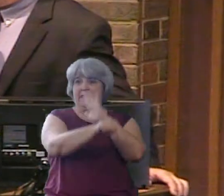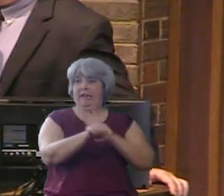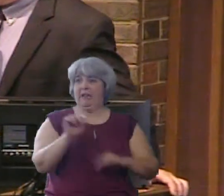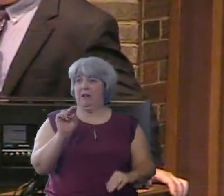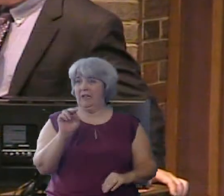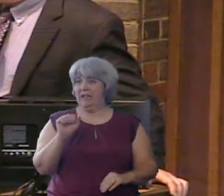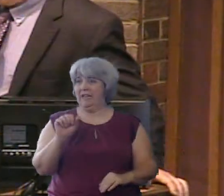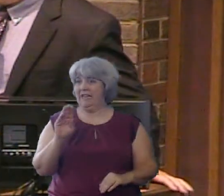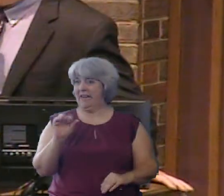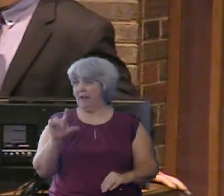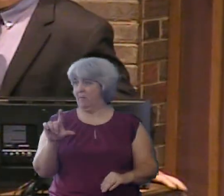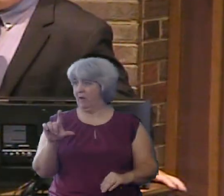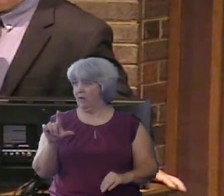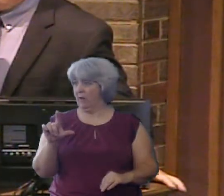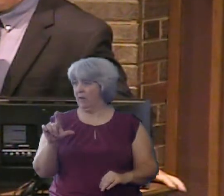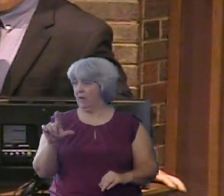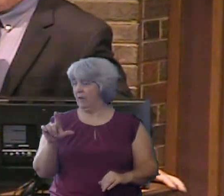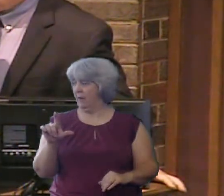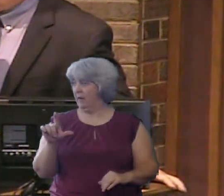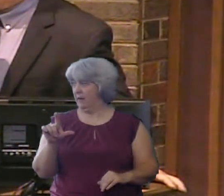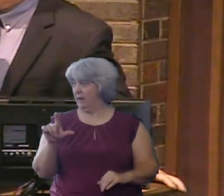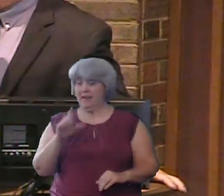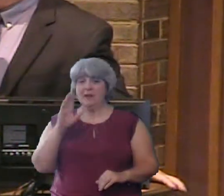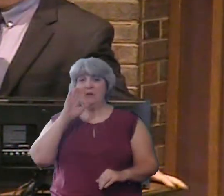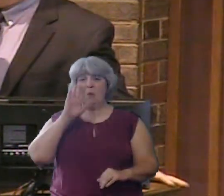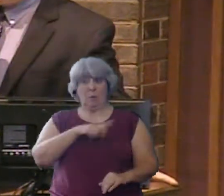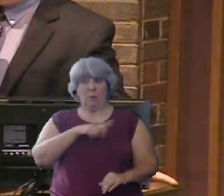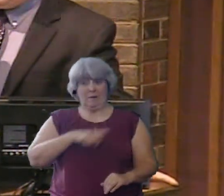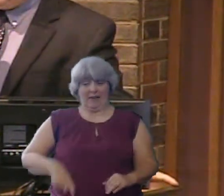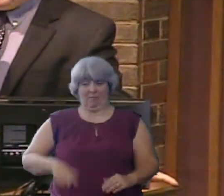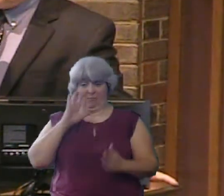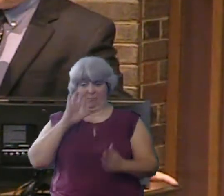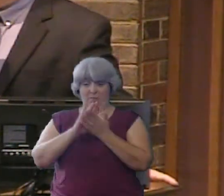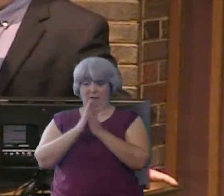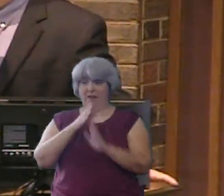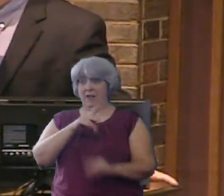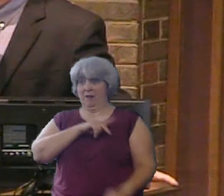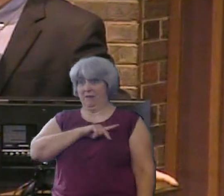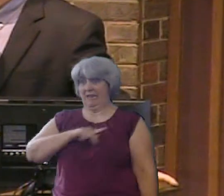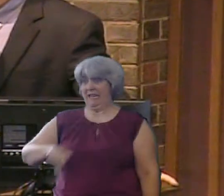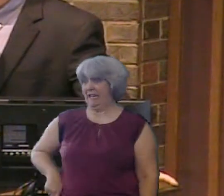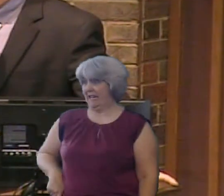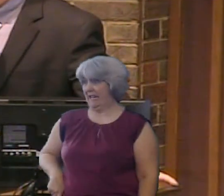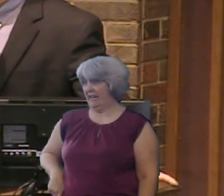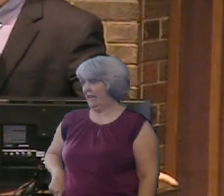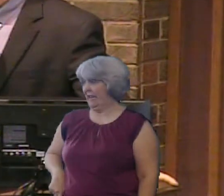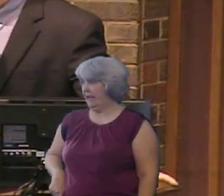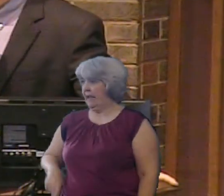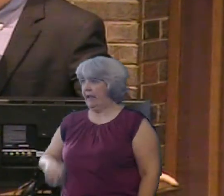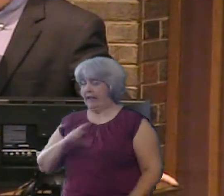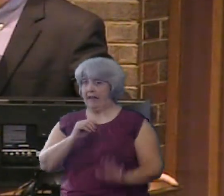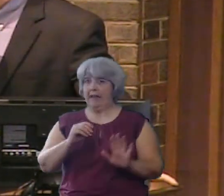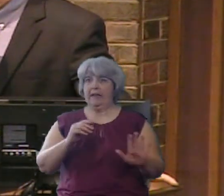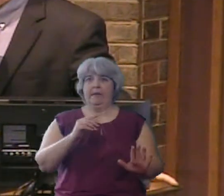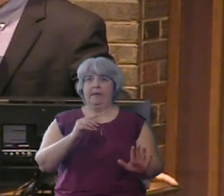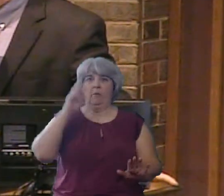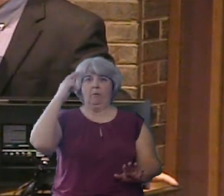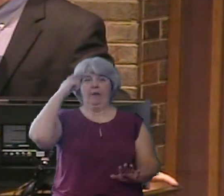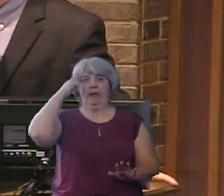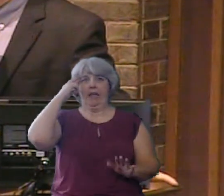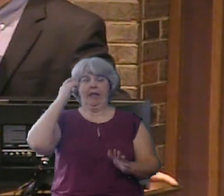Sam, David is going to be the de facto king, and this the slaughter of an innocent man would certainly have been a mark